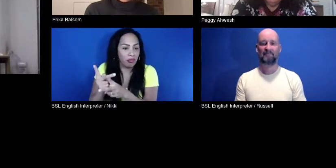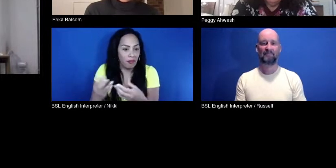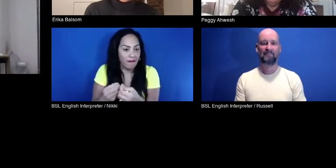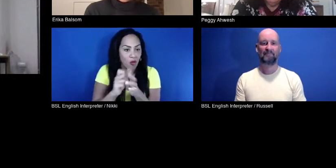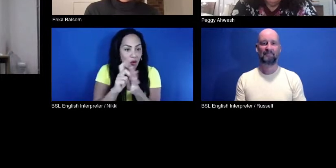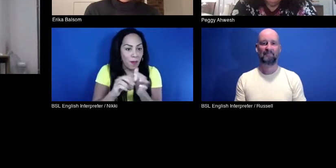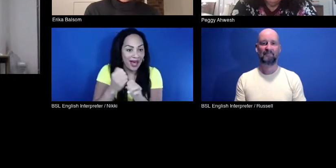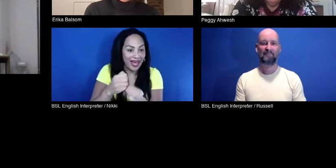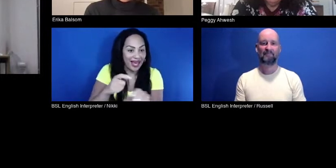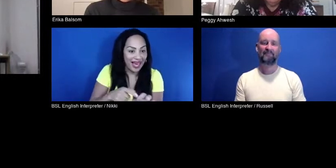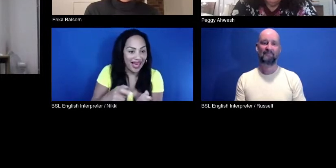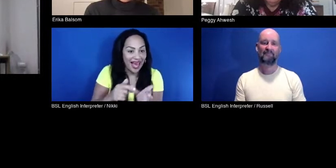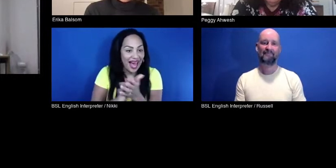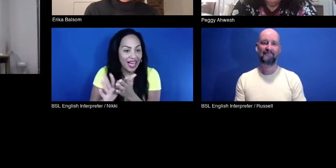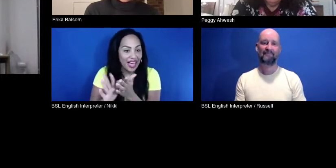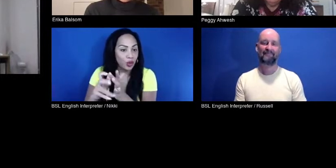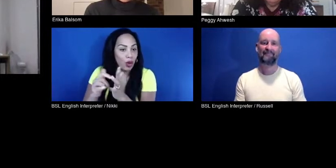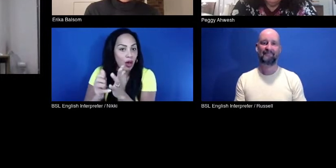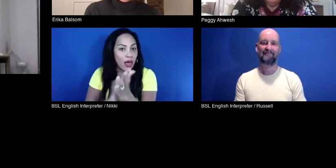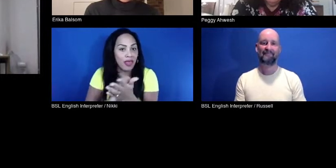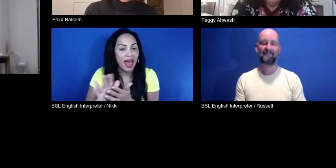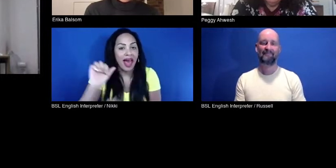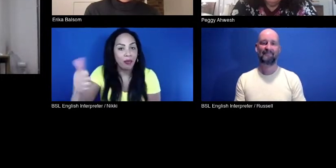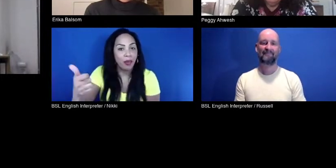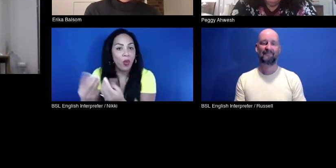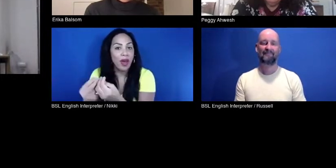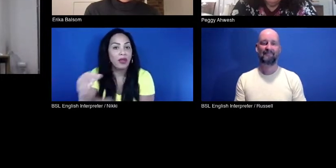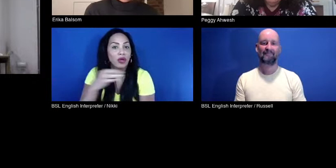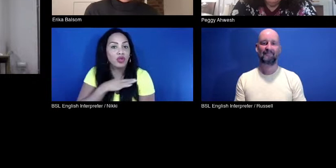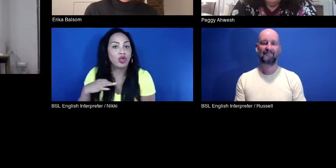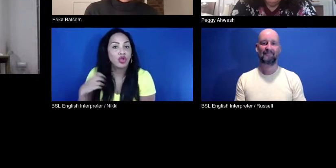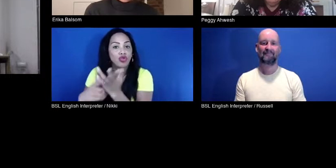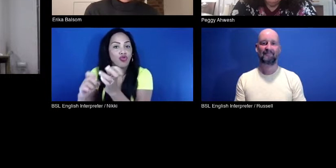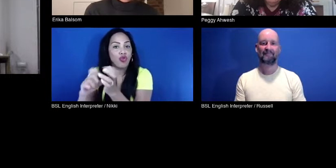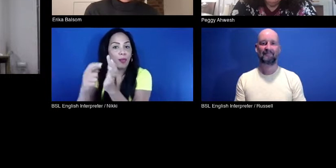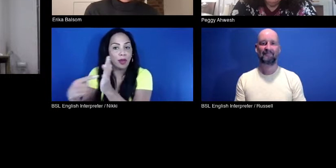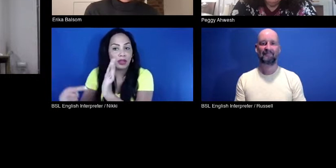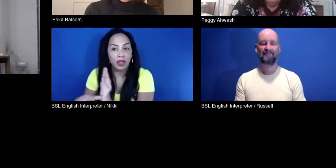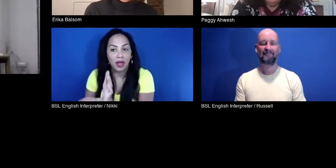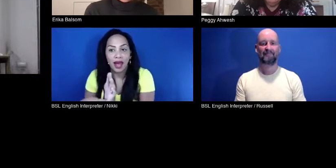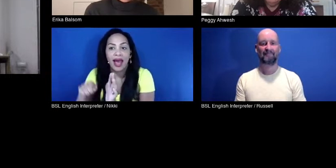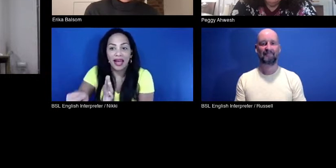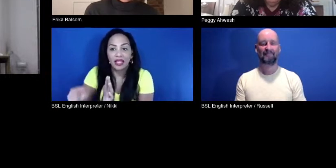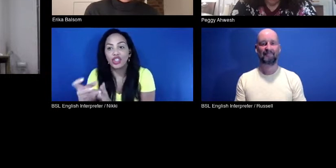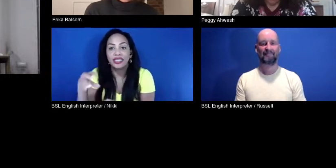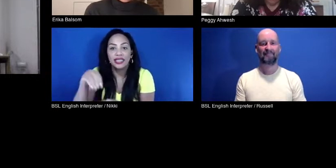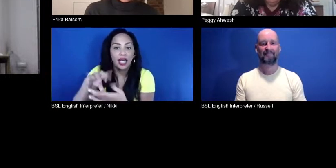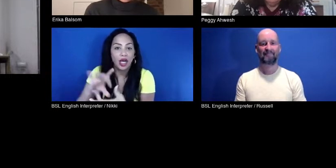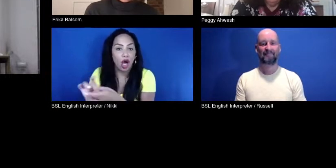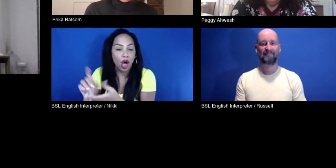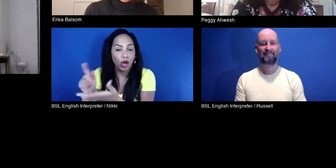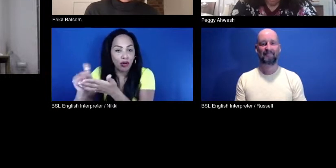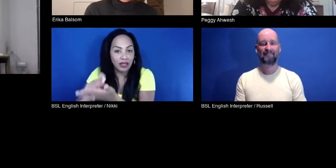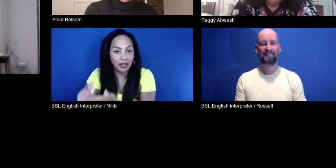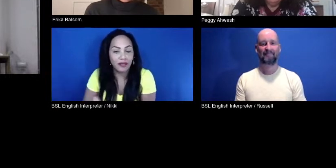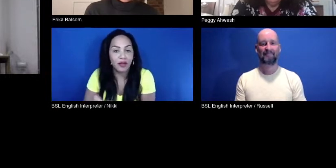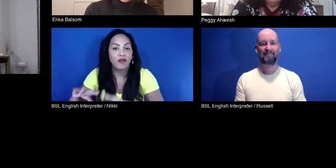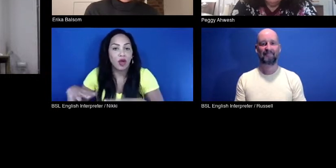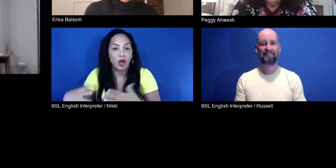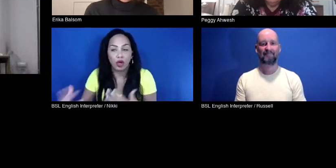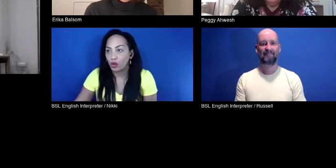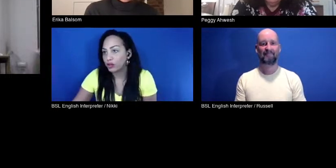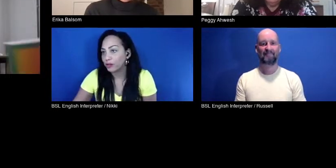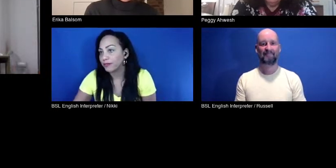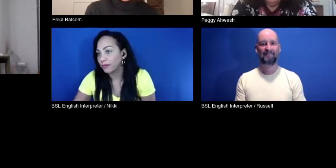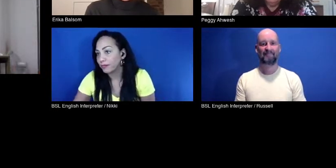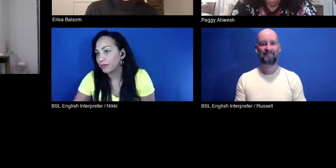Leckie, and is the co-editor of the accompanying publication published by Spike Island and Moose Publishing that is now available on